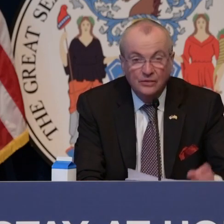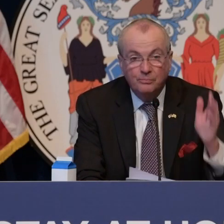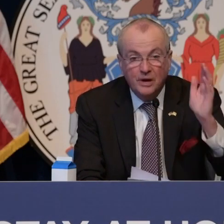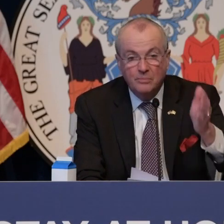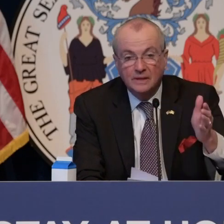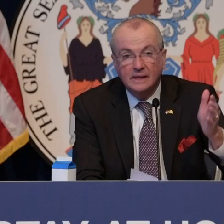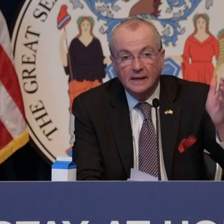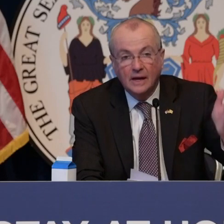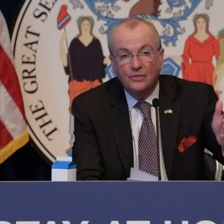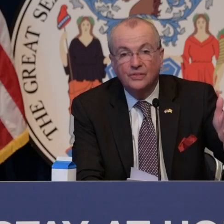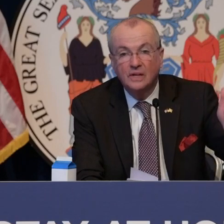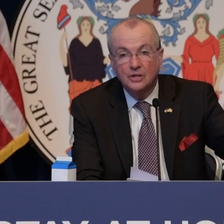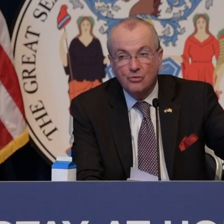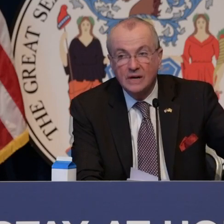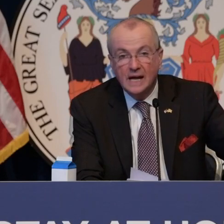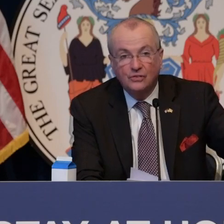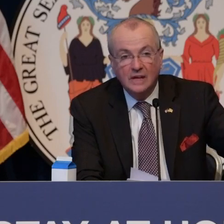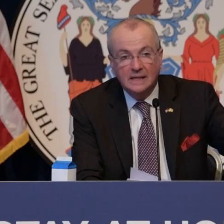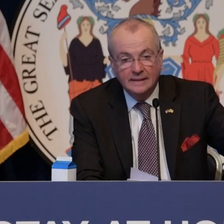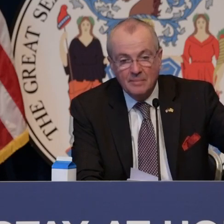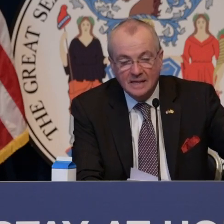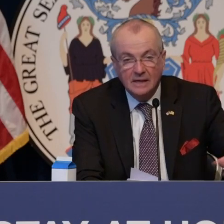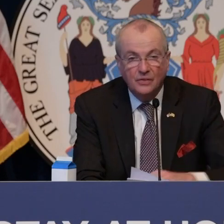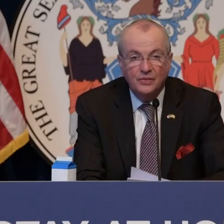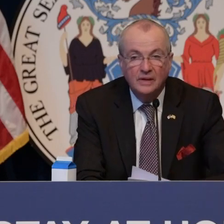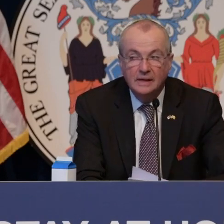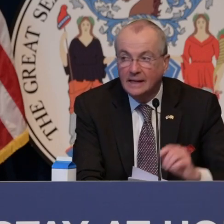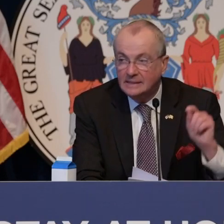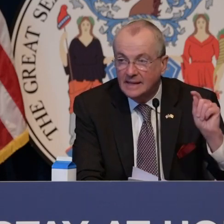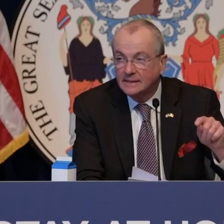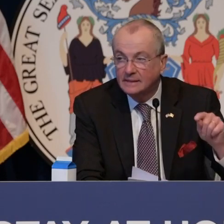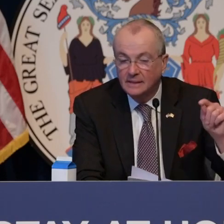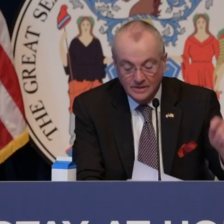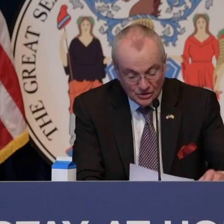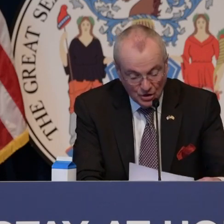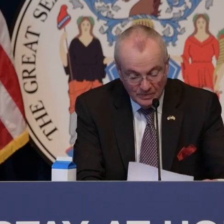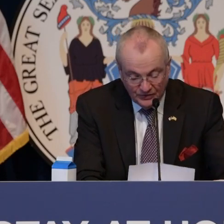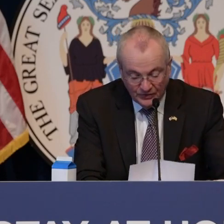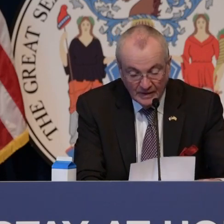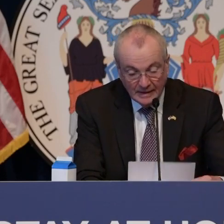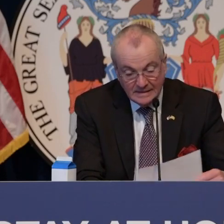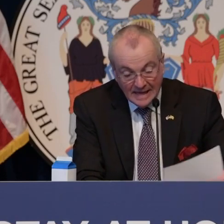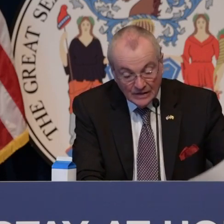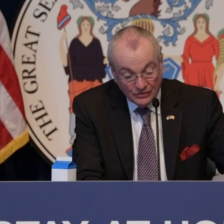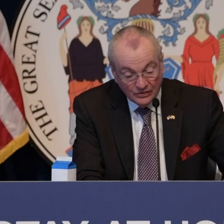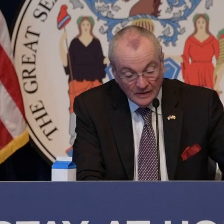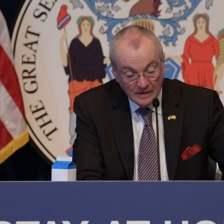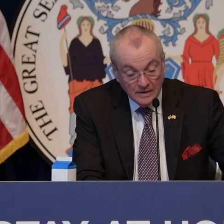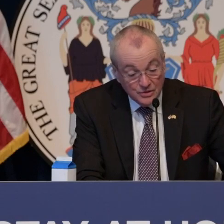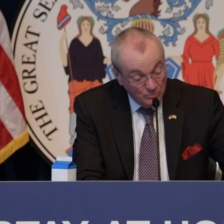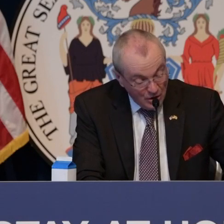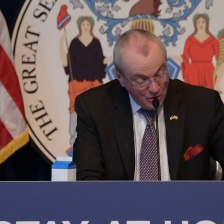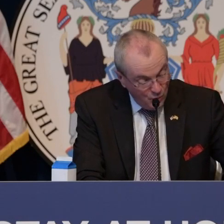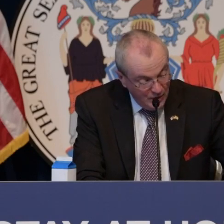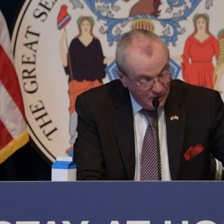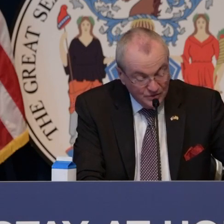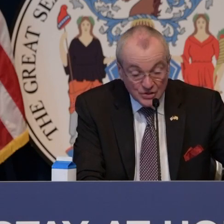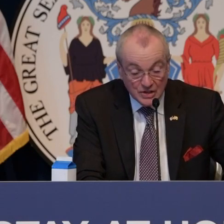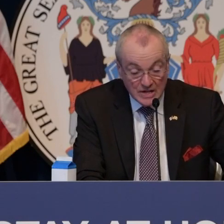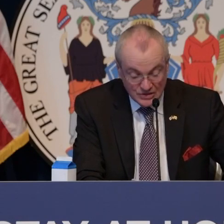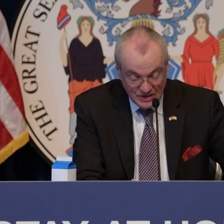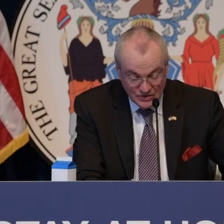two things. Public health creates economic health, and data determines dates. Tomorrow